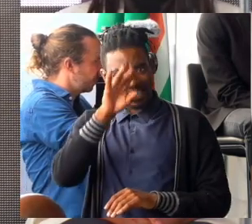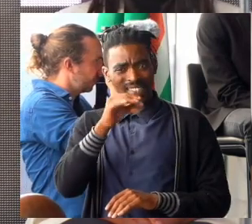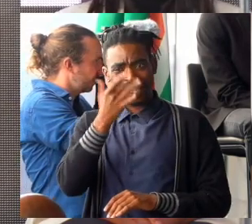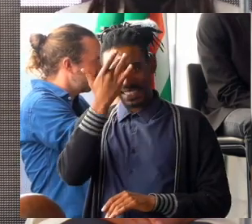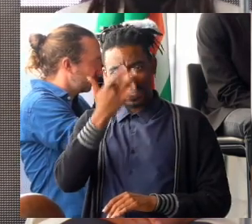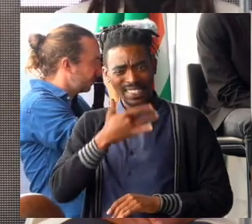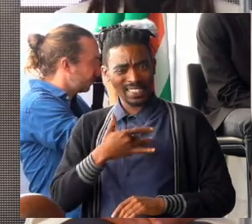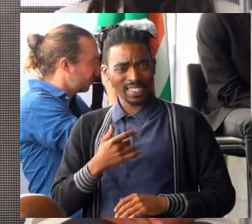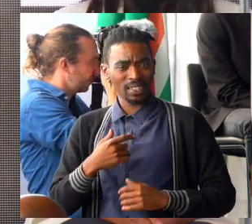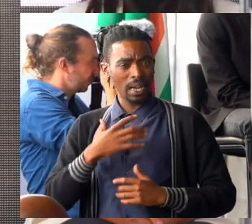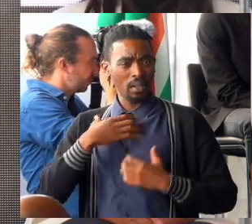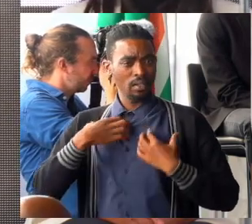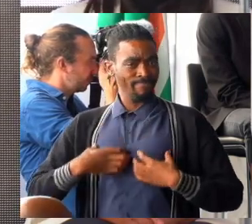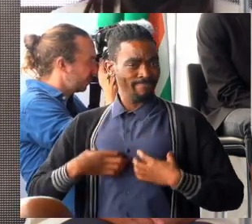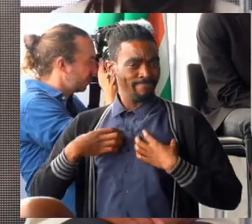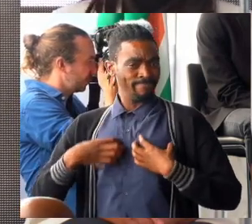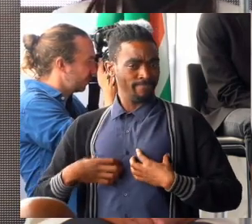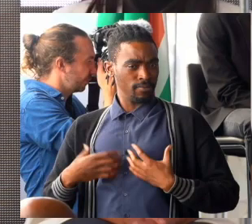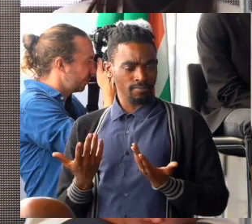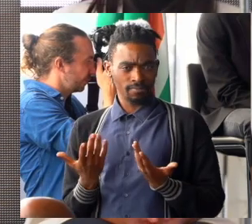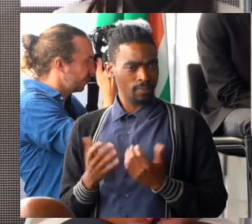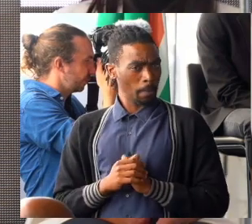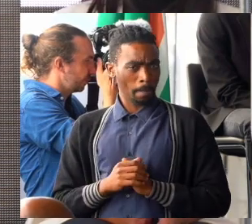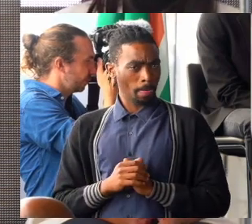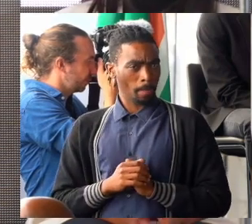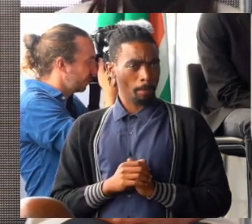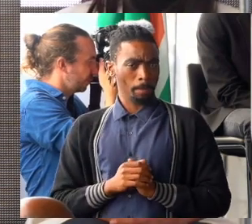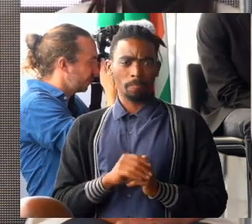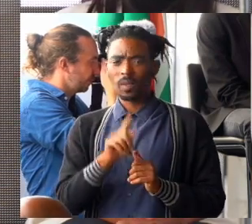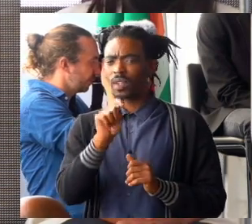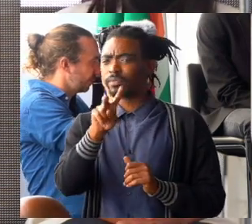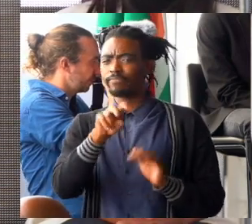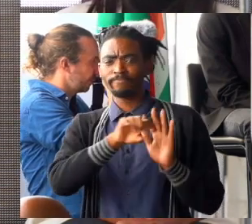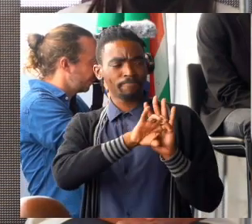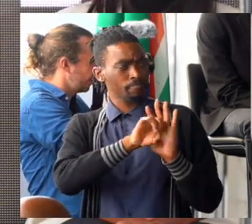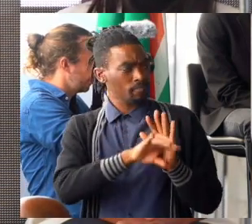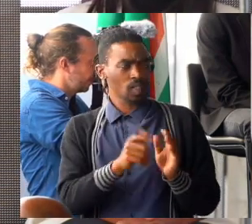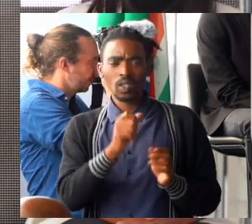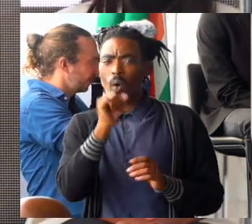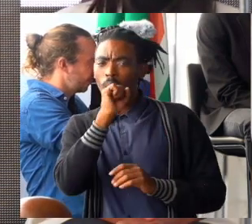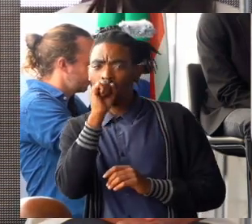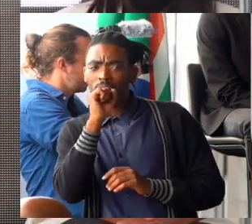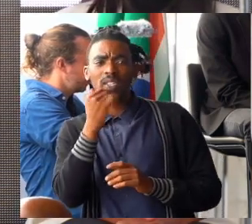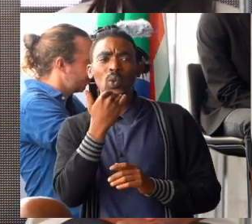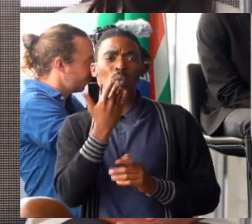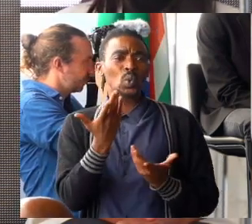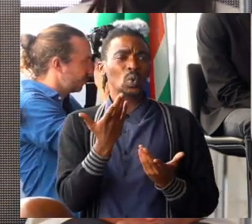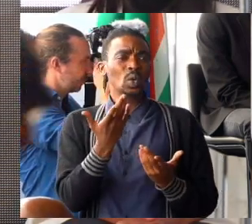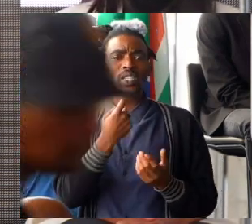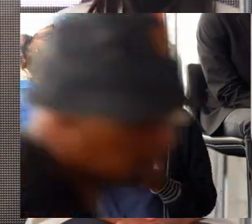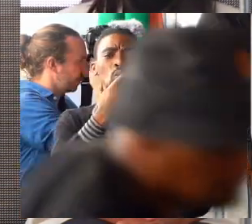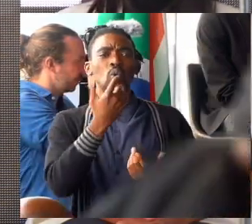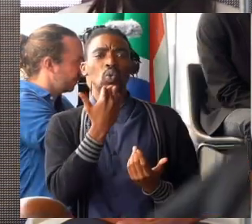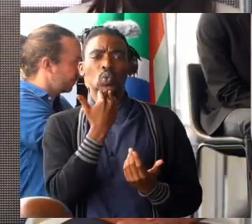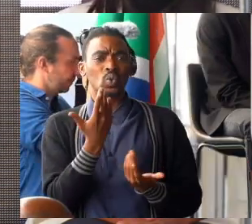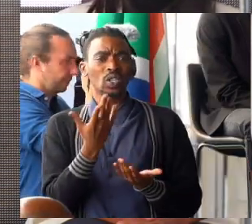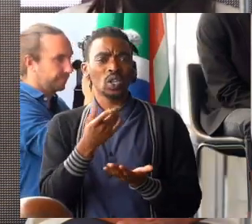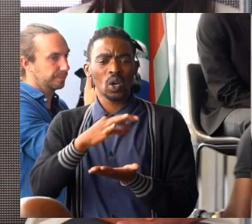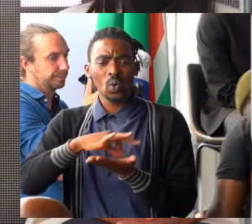So what are we going to talk about in the media and everywhere else? Who gets coal and renewable contracts?